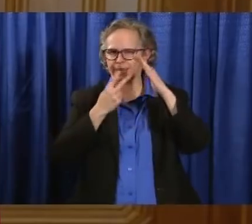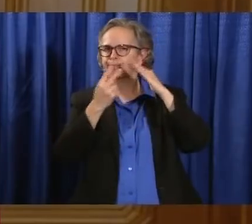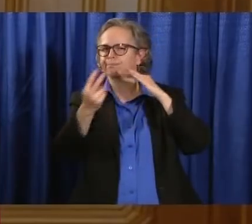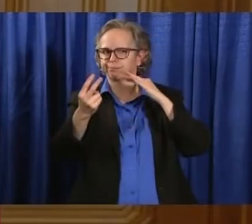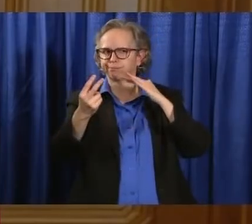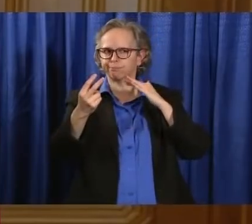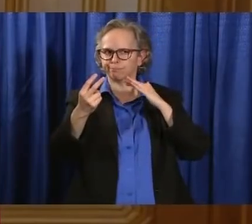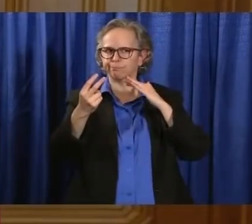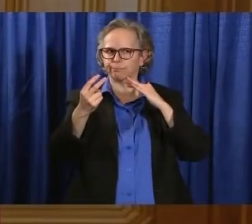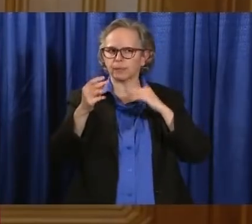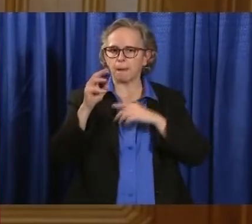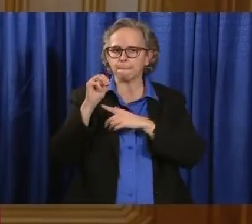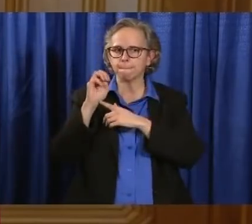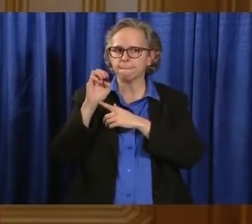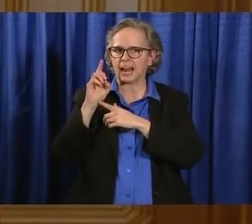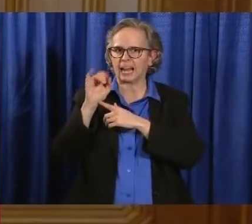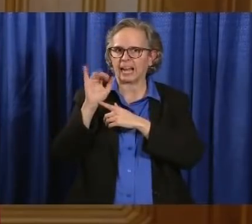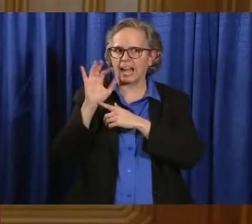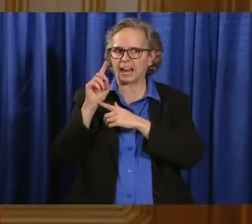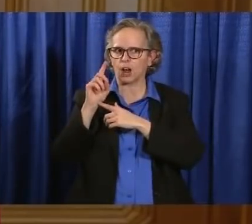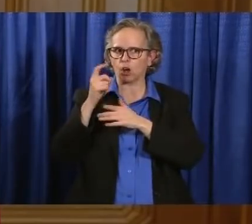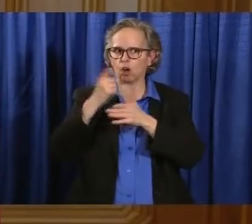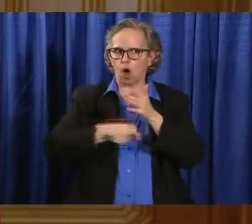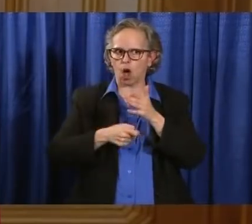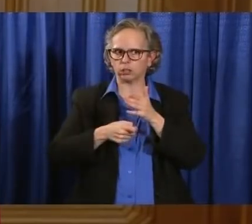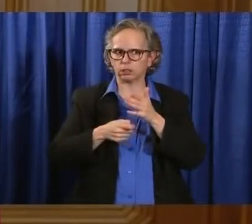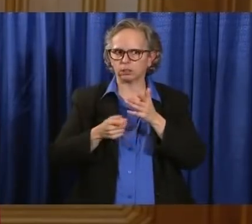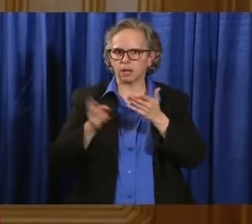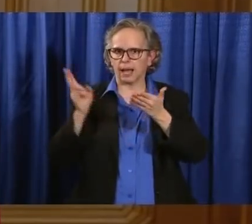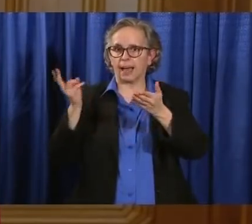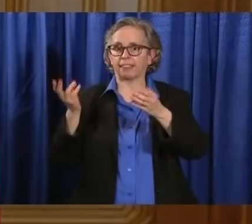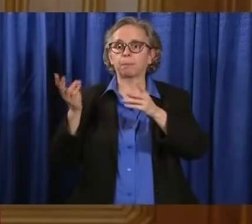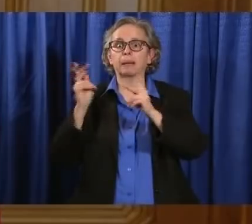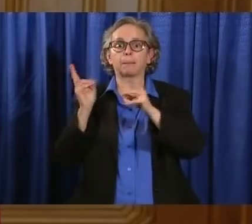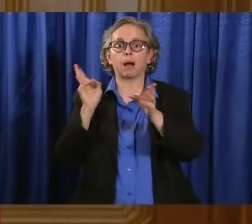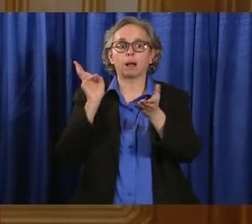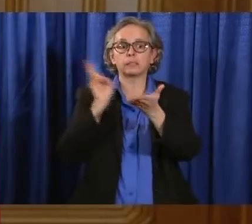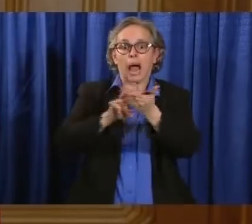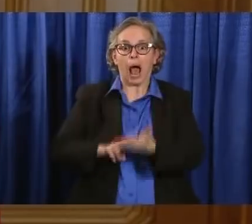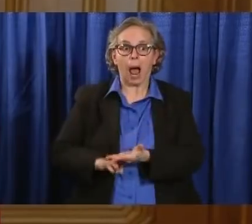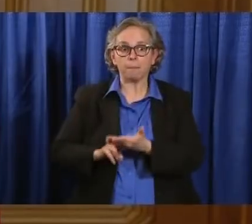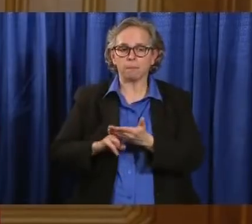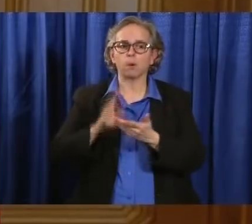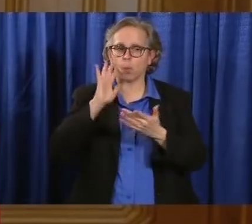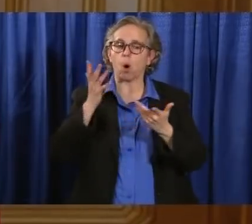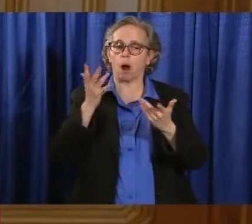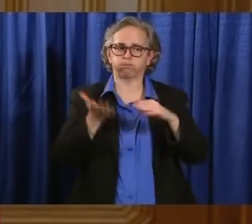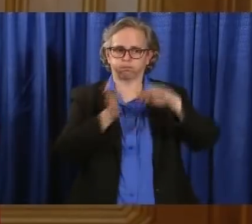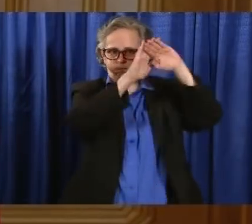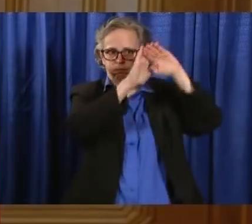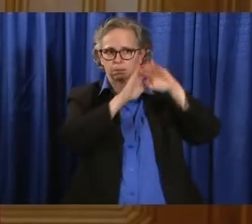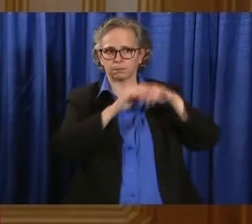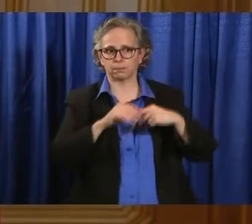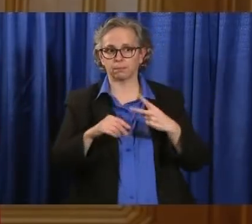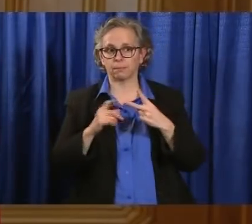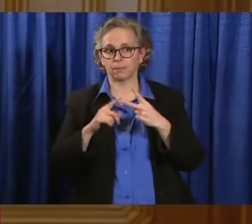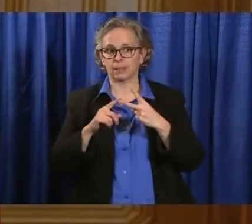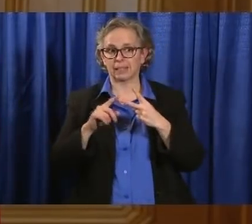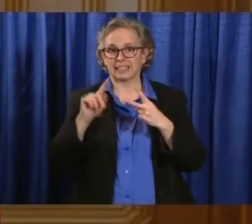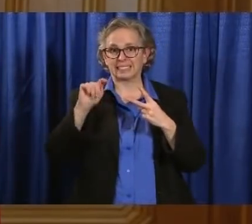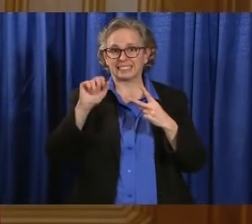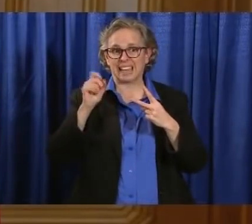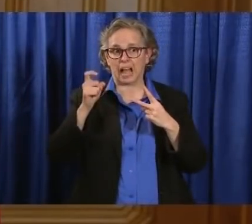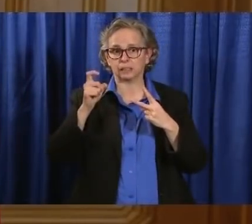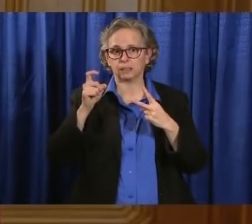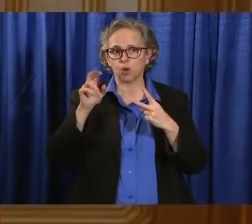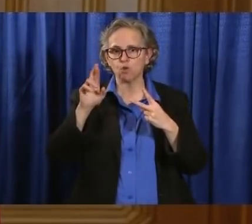up dramatically. At the same time, tax revenues goes down because people are not making as much money. I mean, the